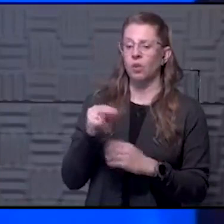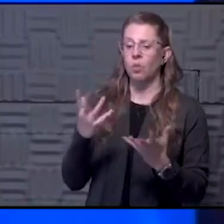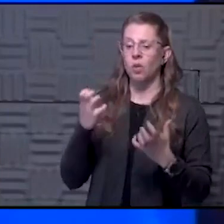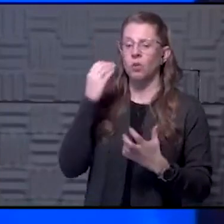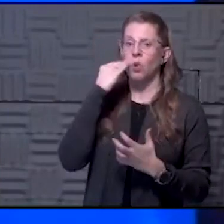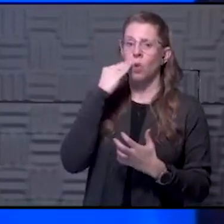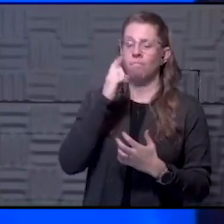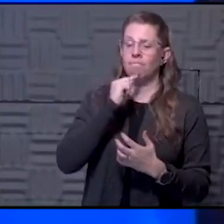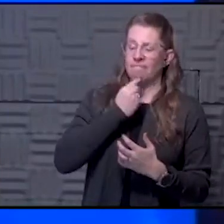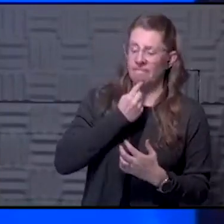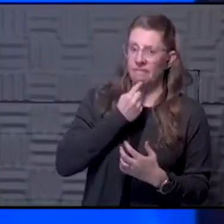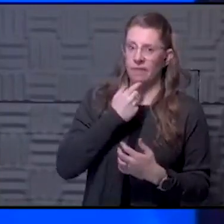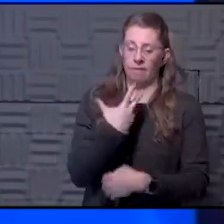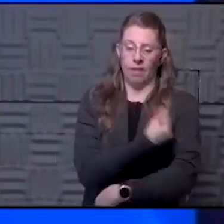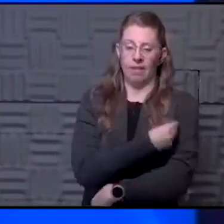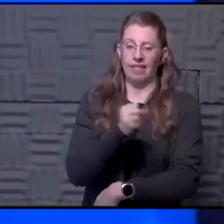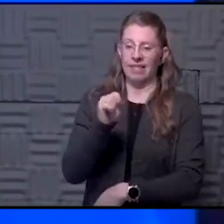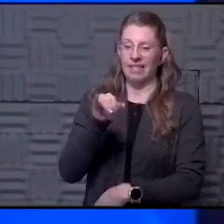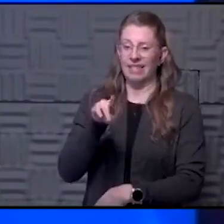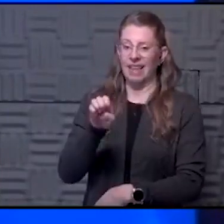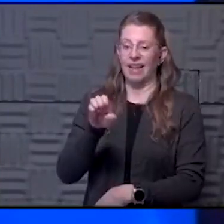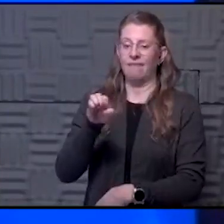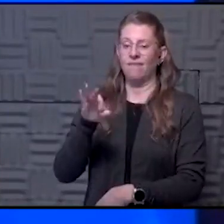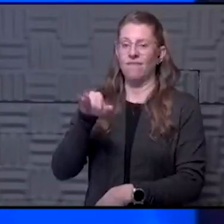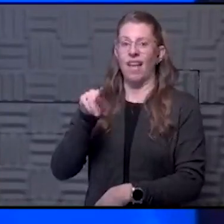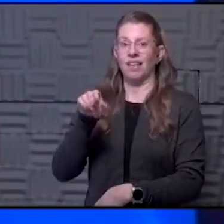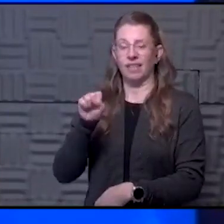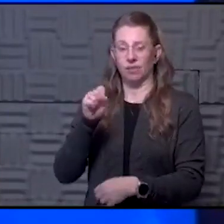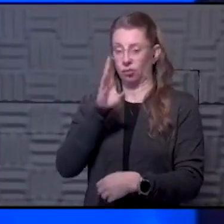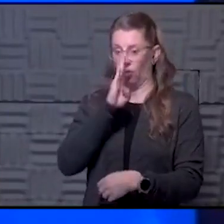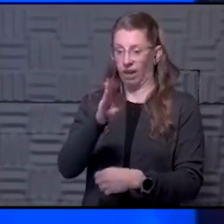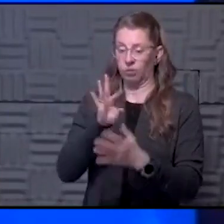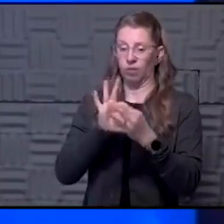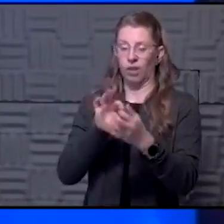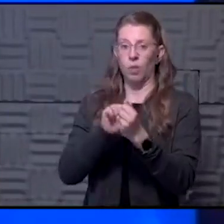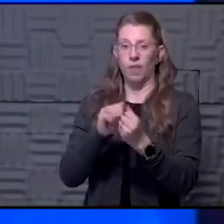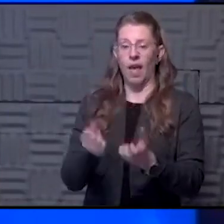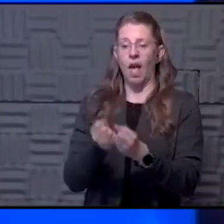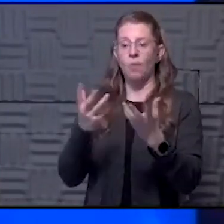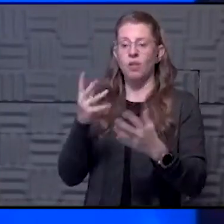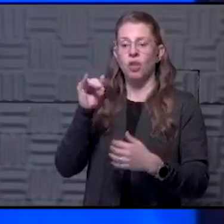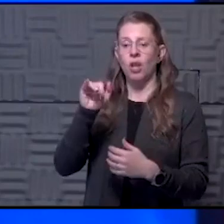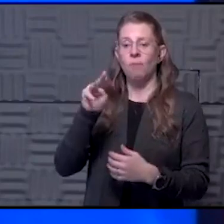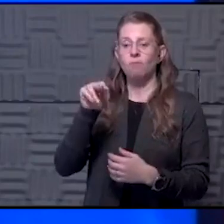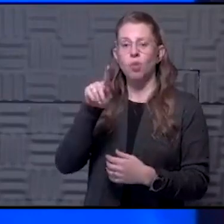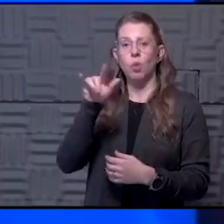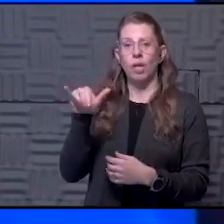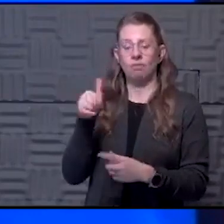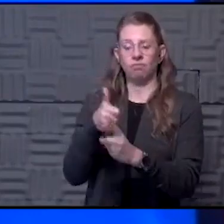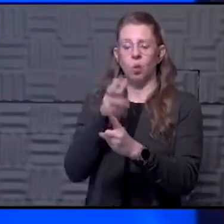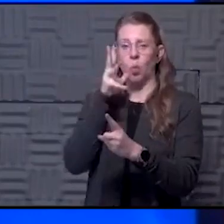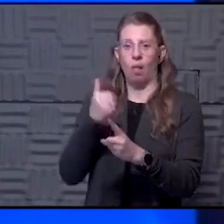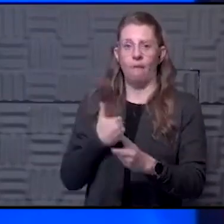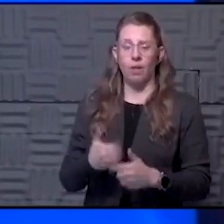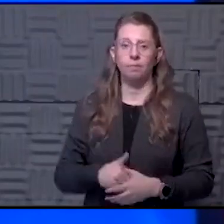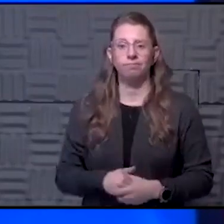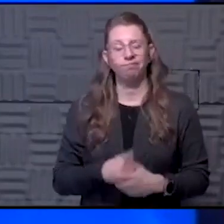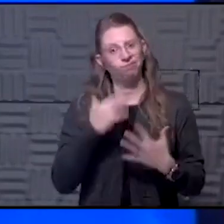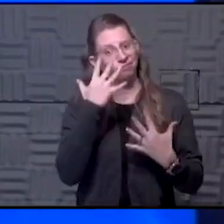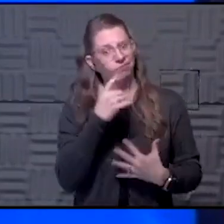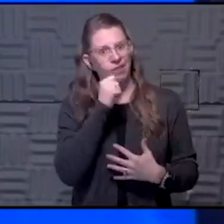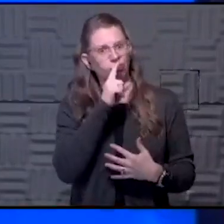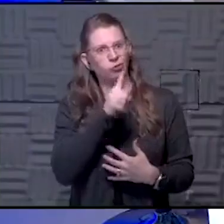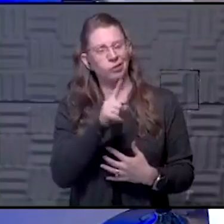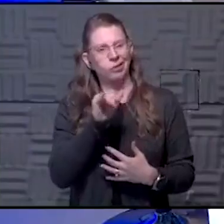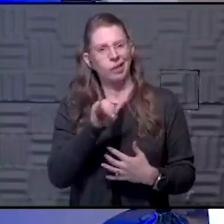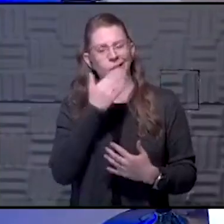are the severity of the vaccine side effects directly related to the amount of immunity that a person will have? Hawkeye, unfortunately, I'm not sure